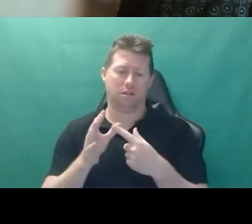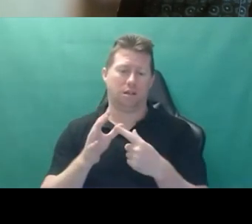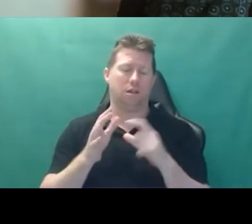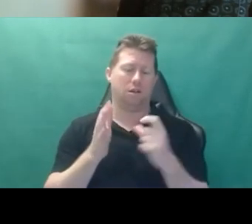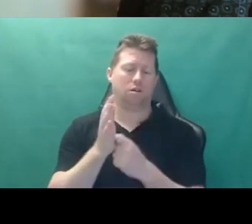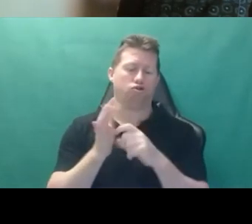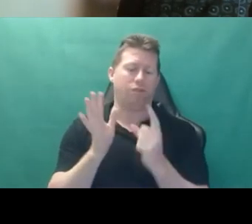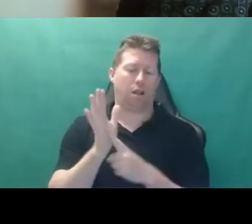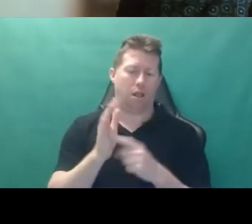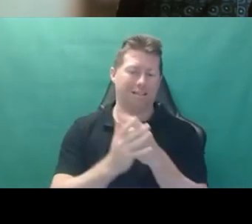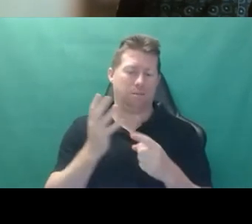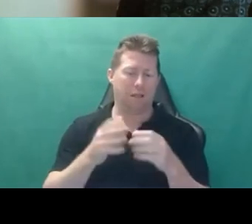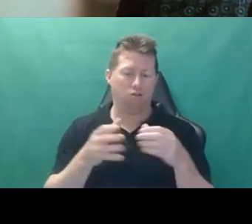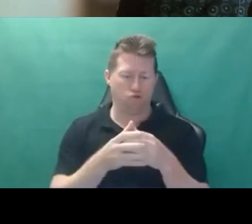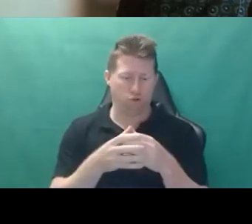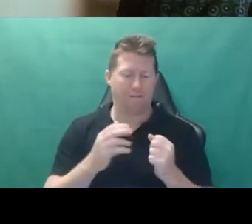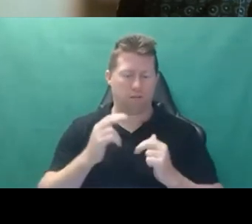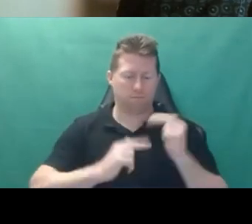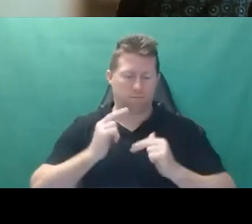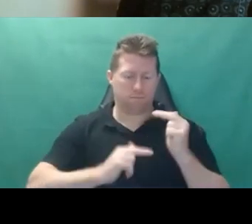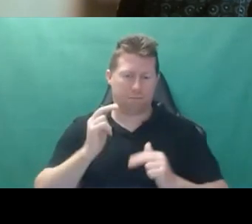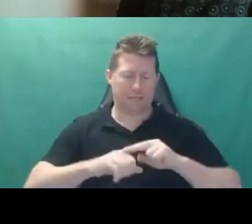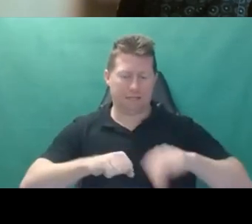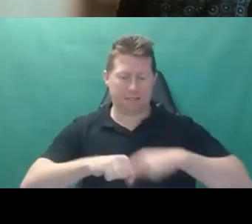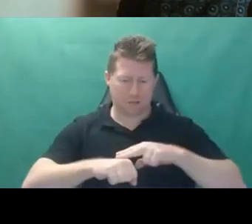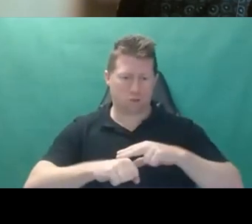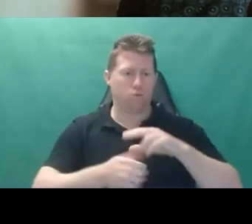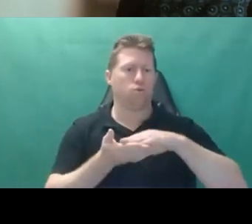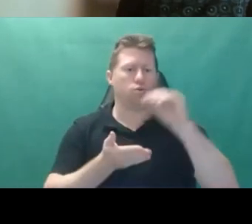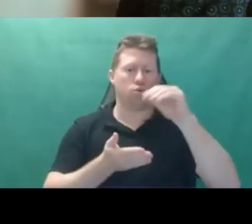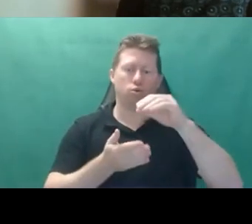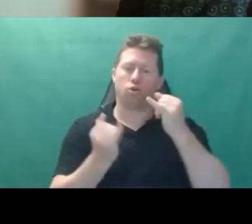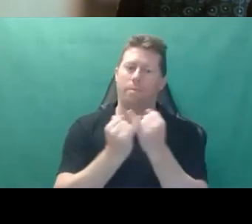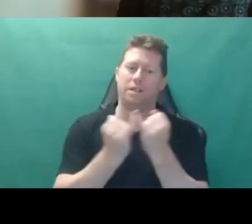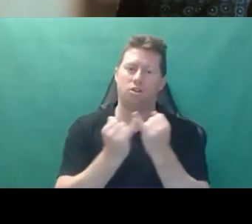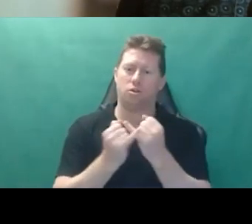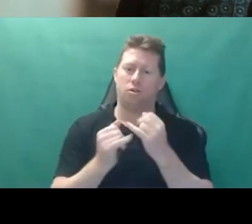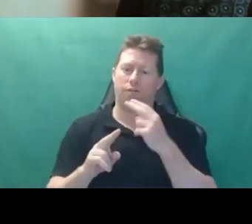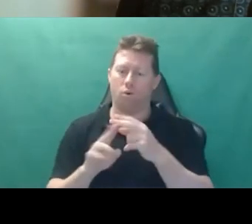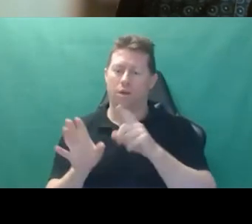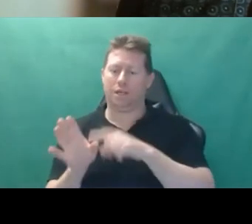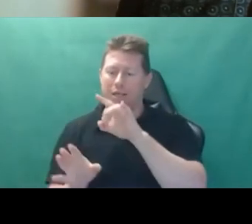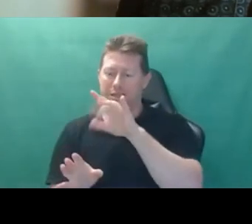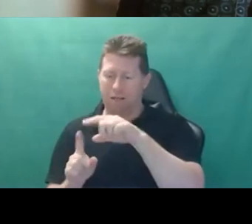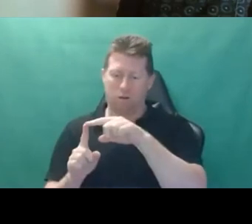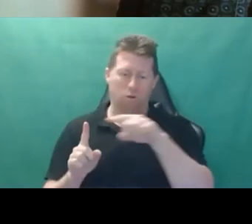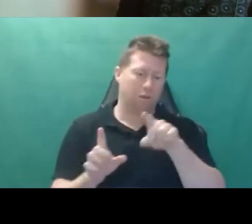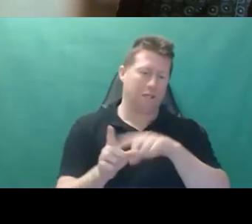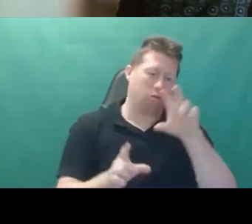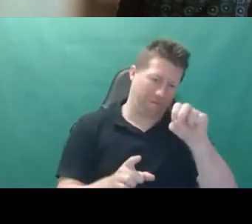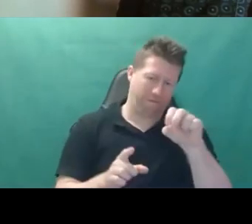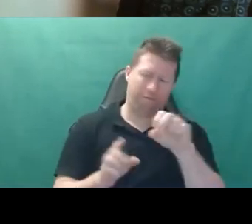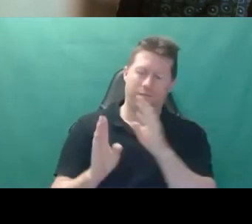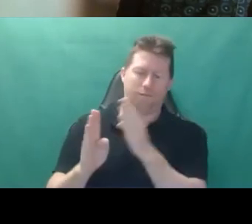group have all been developing a national student competition for years 10 to 12, um, to think about